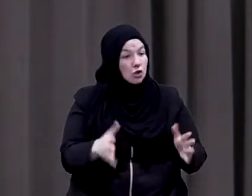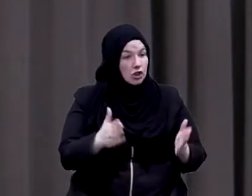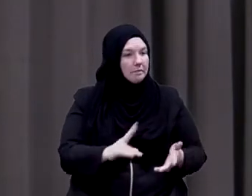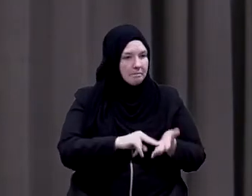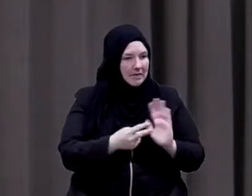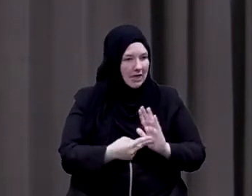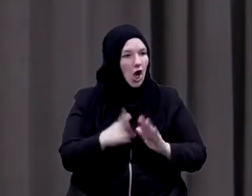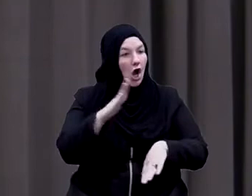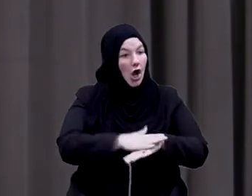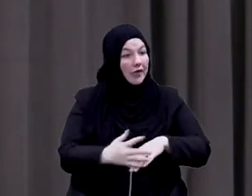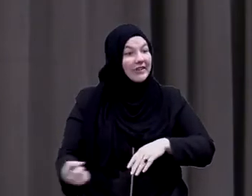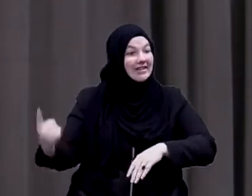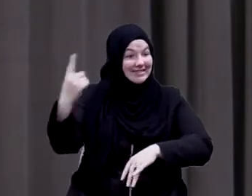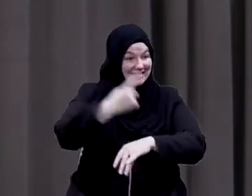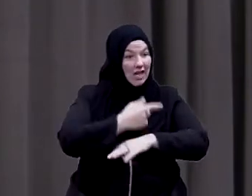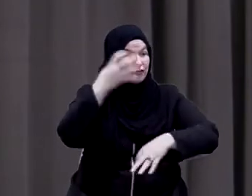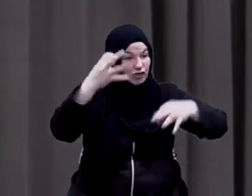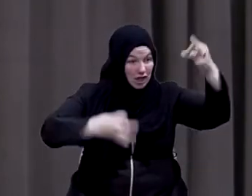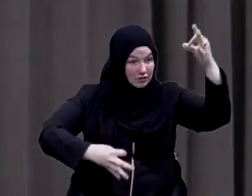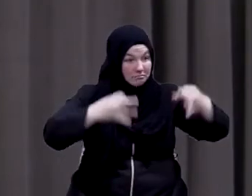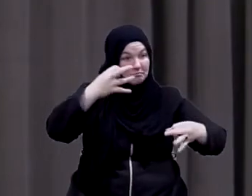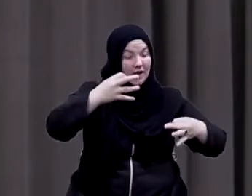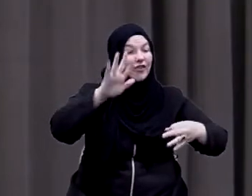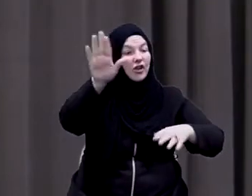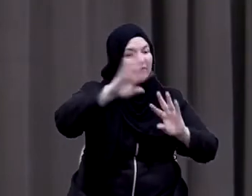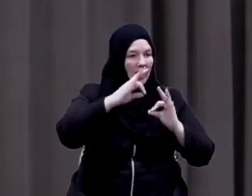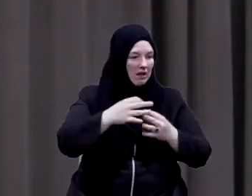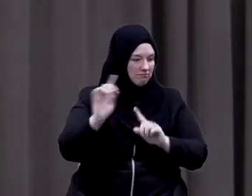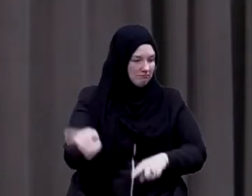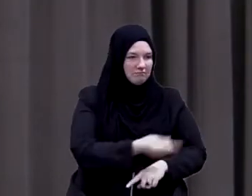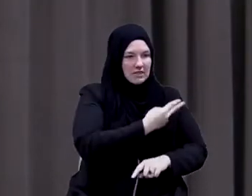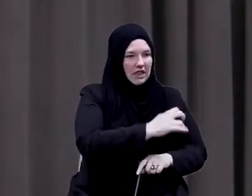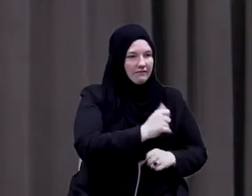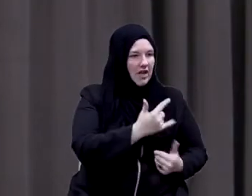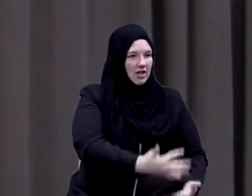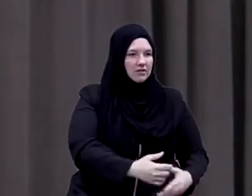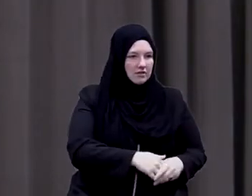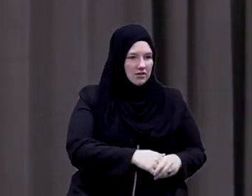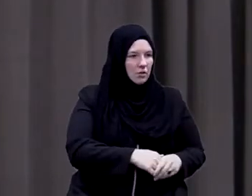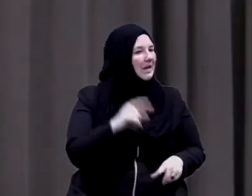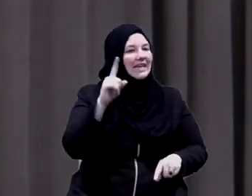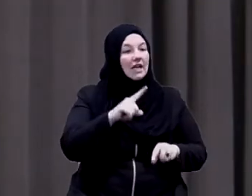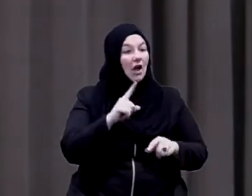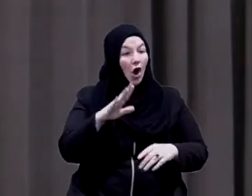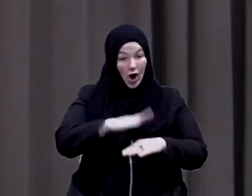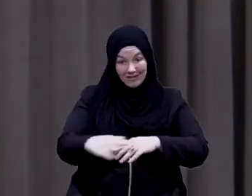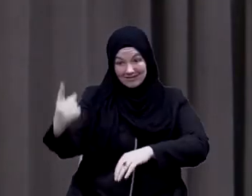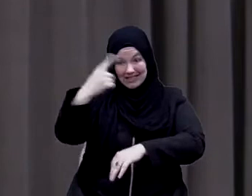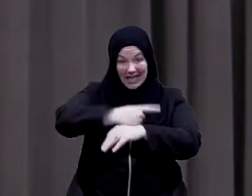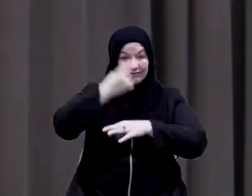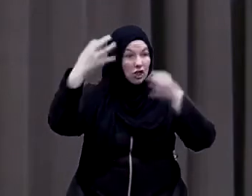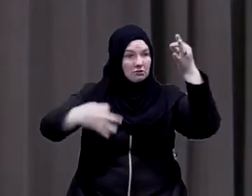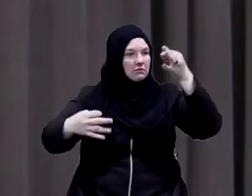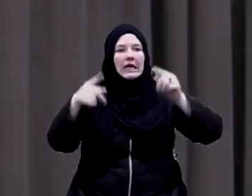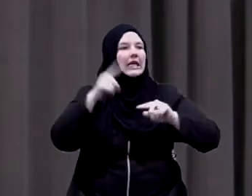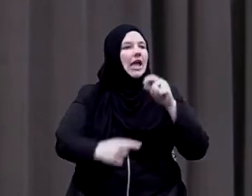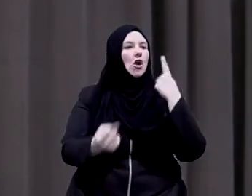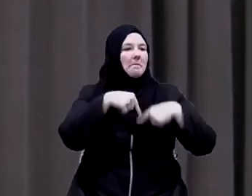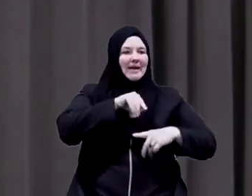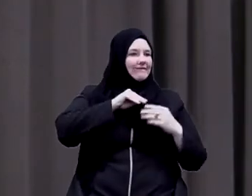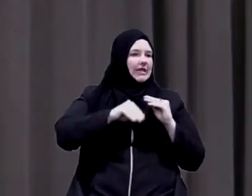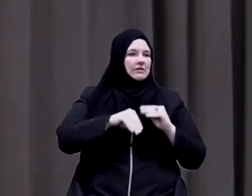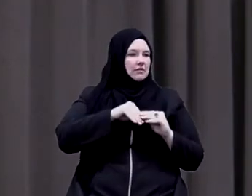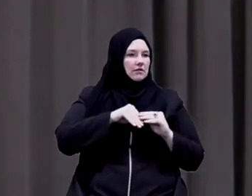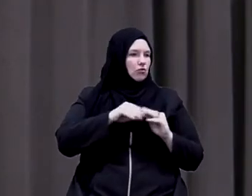judgment. These are the real losers. There is no way we could fix it when we get there. We have to fix it